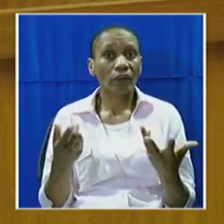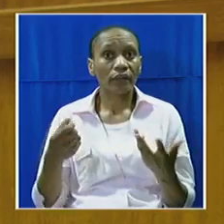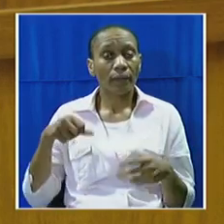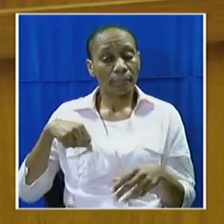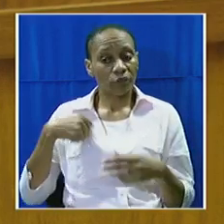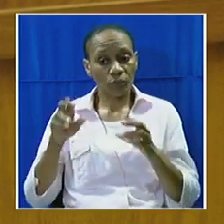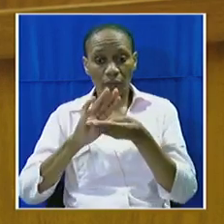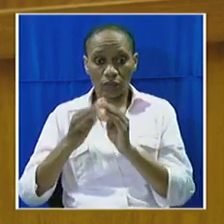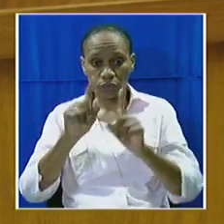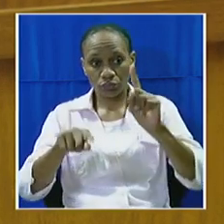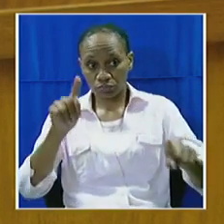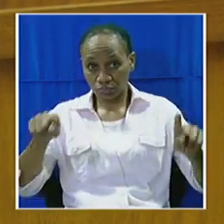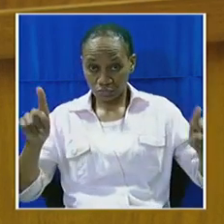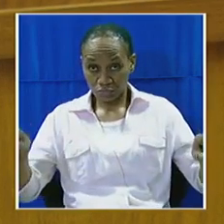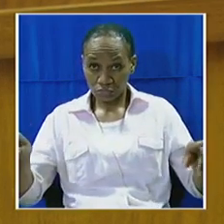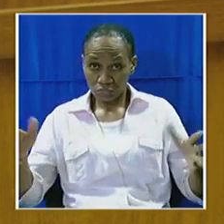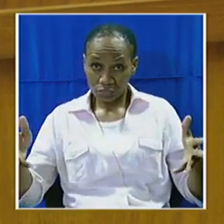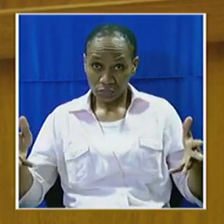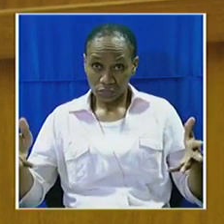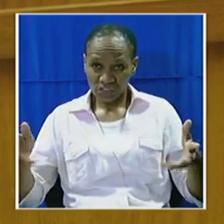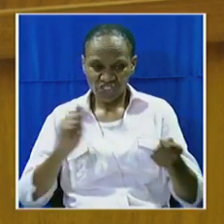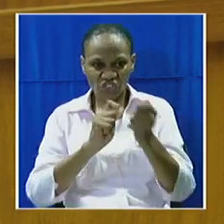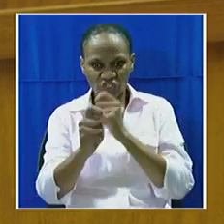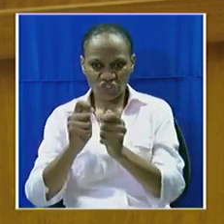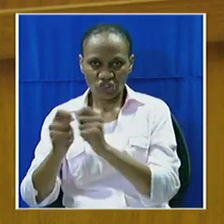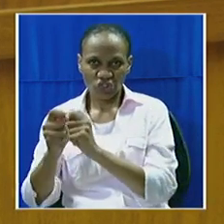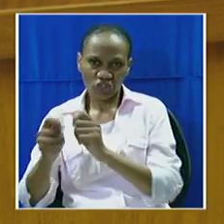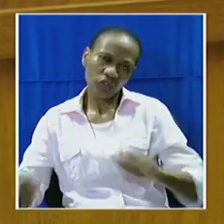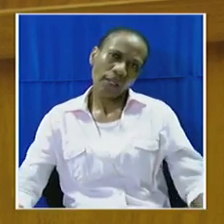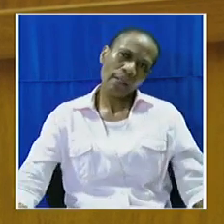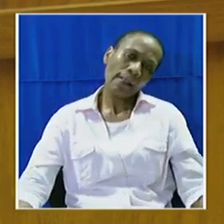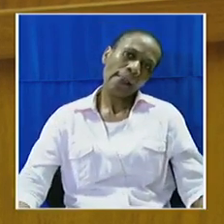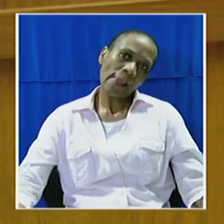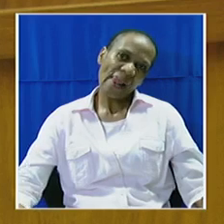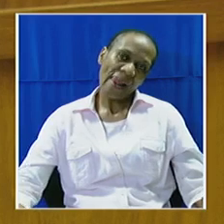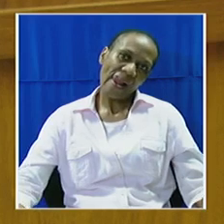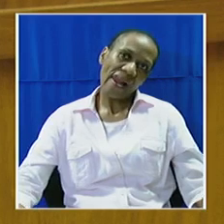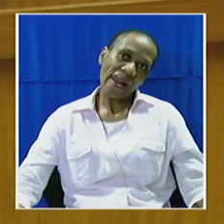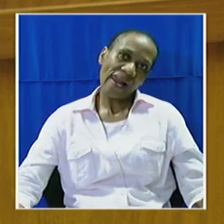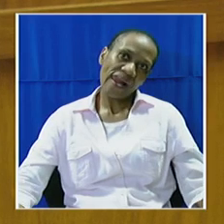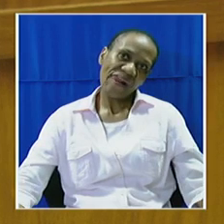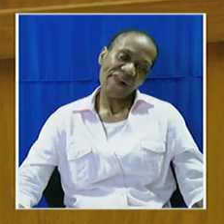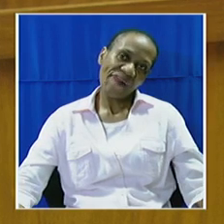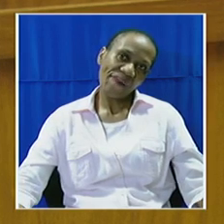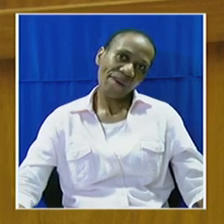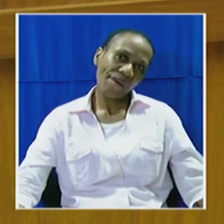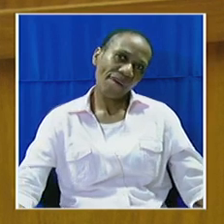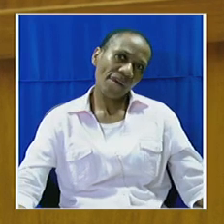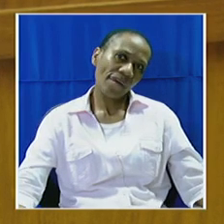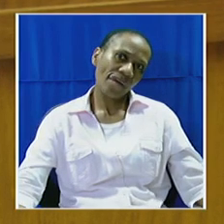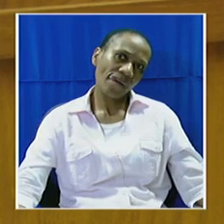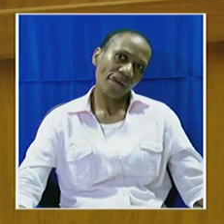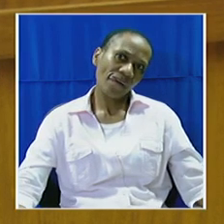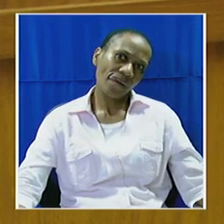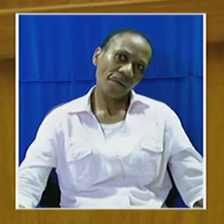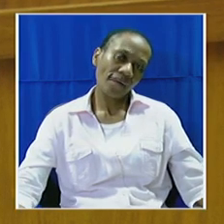wards are manipulated to favor some political